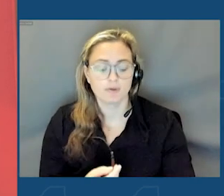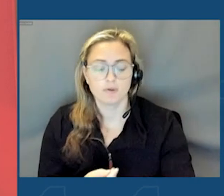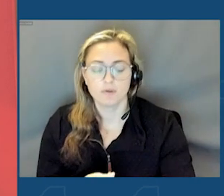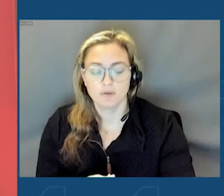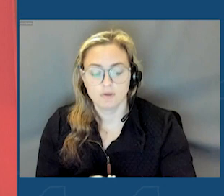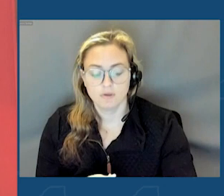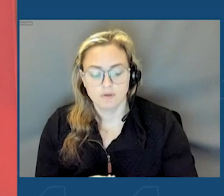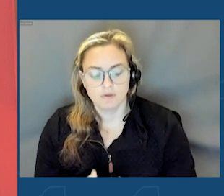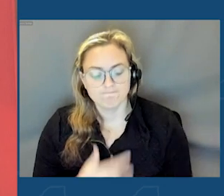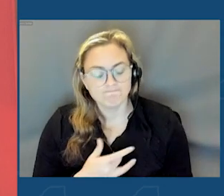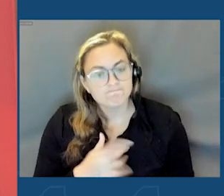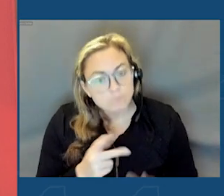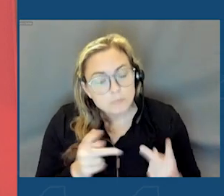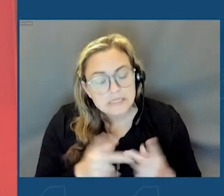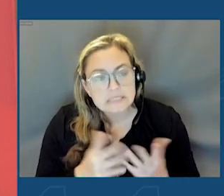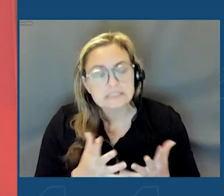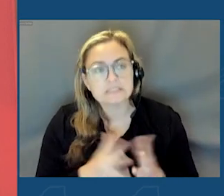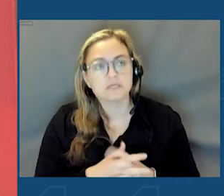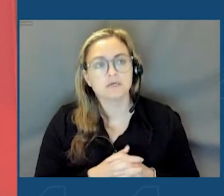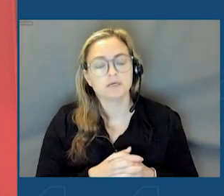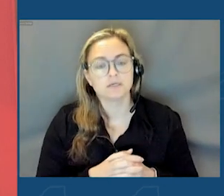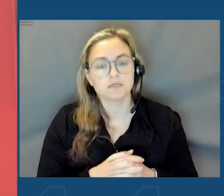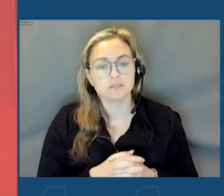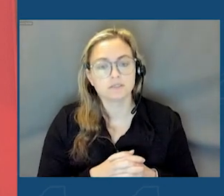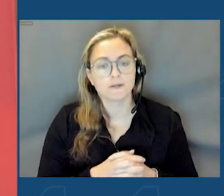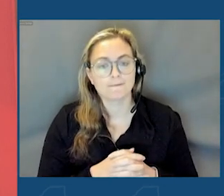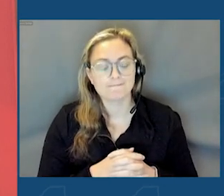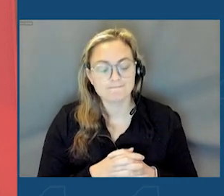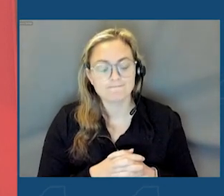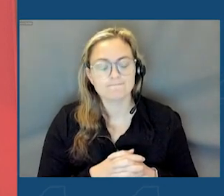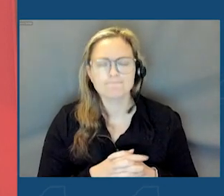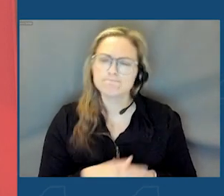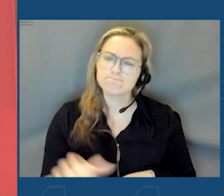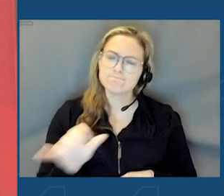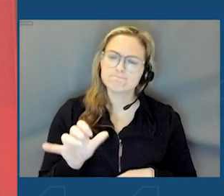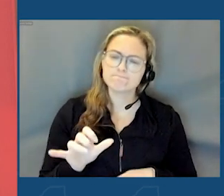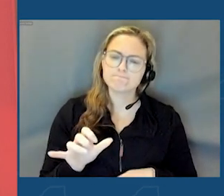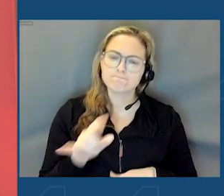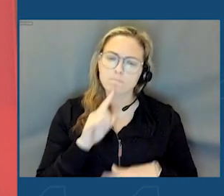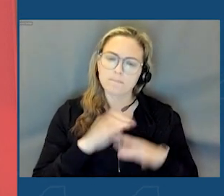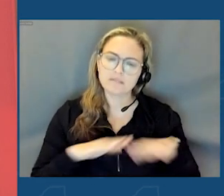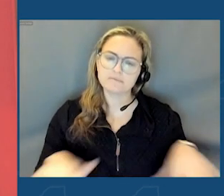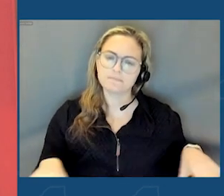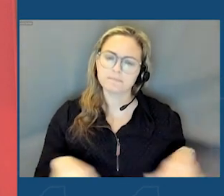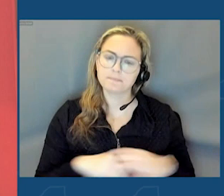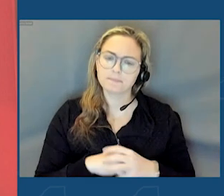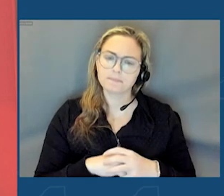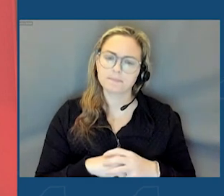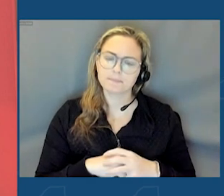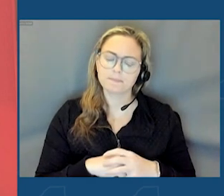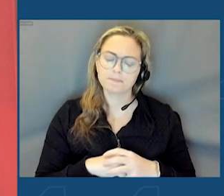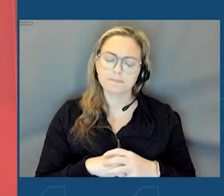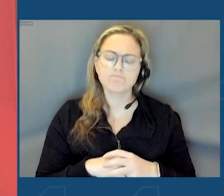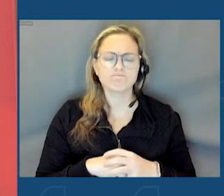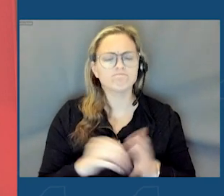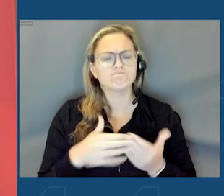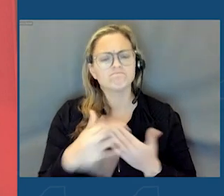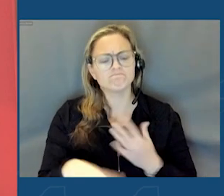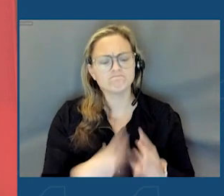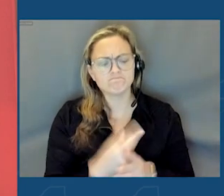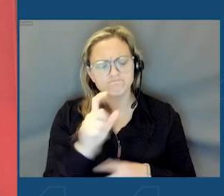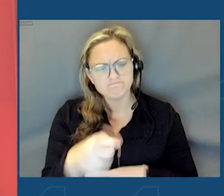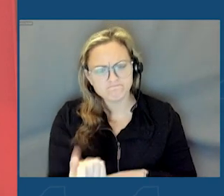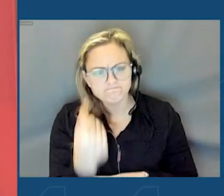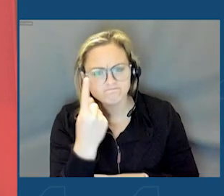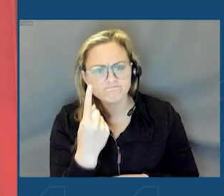of place, as Dr. Young mentioned, but also a sense of peace. And that is what I want the rest of the world to understand. So it can